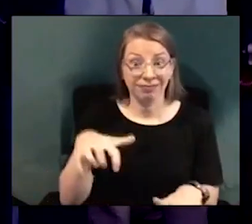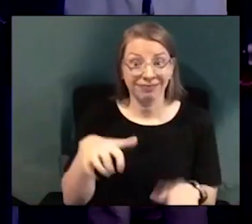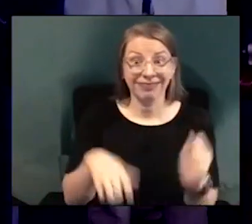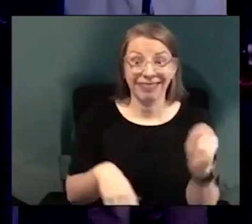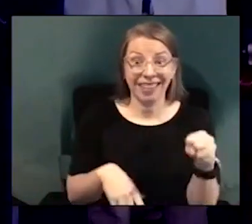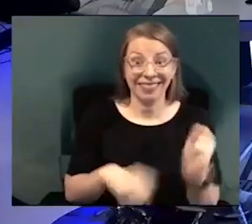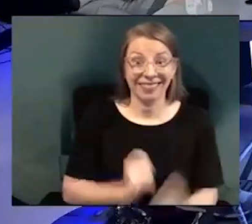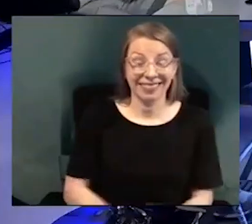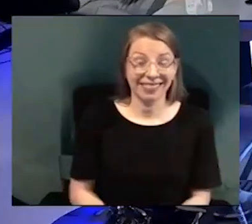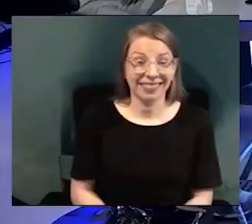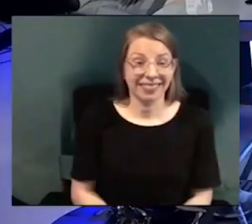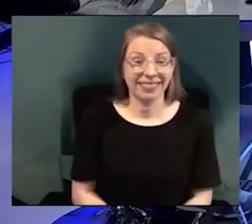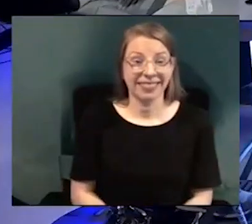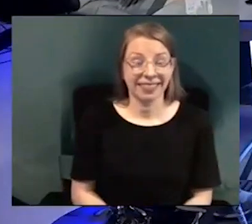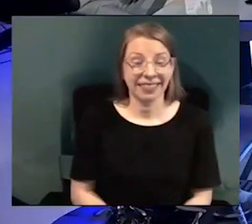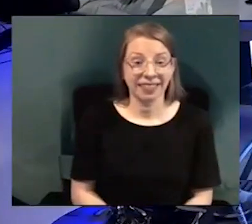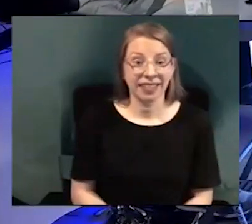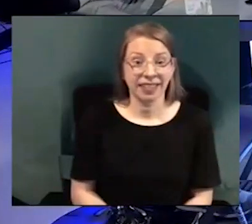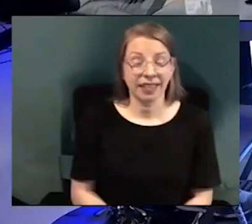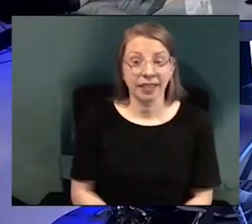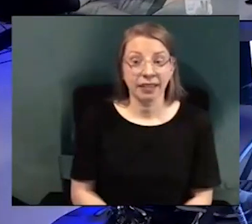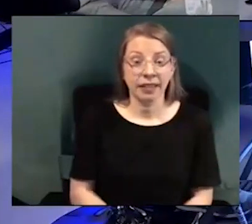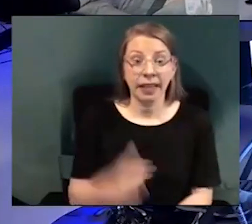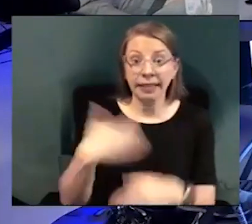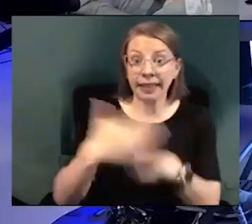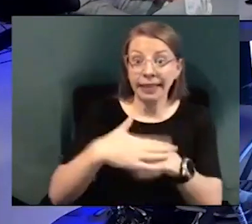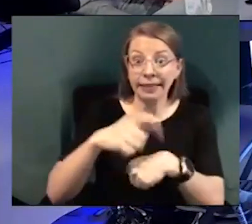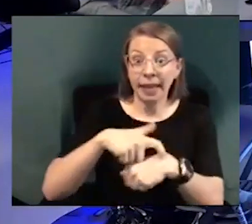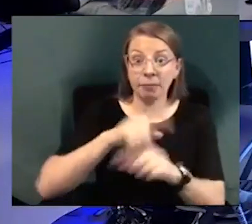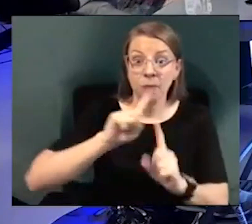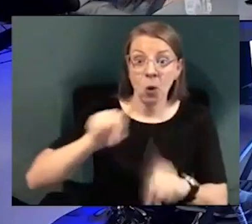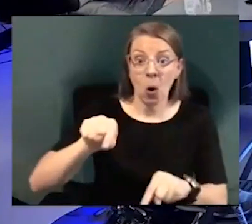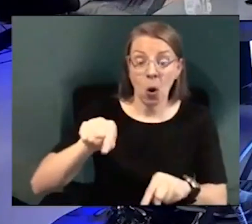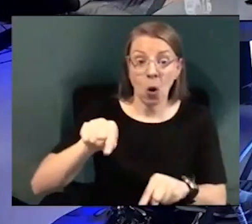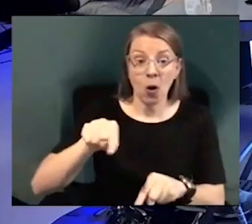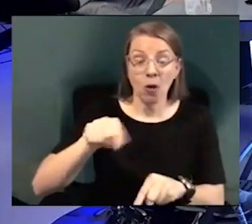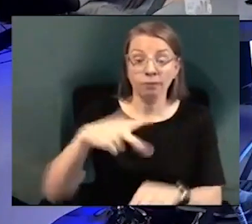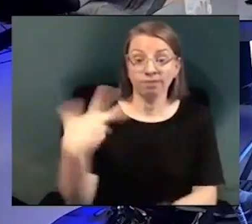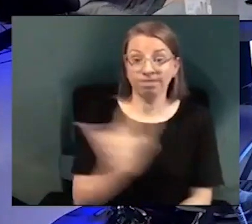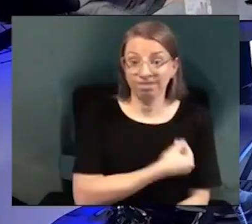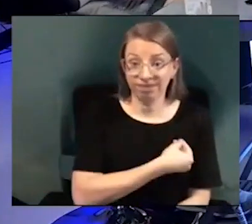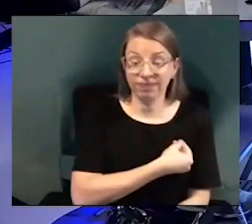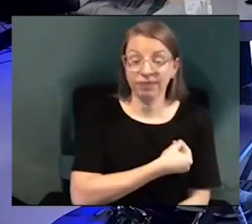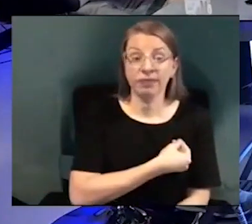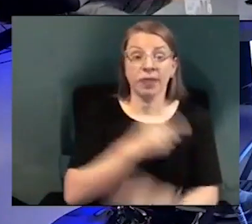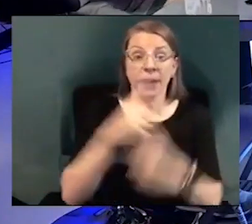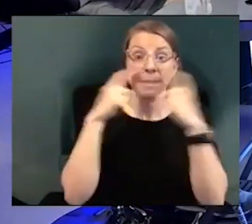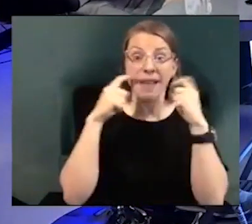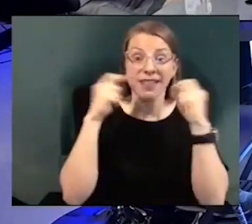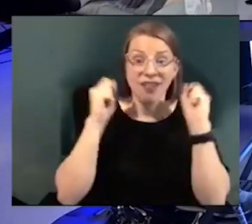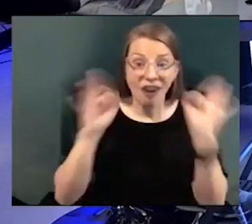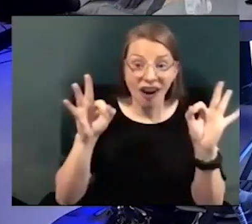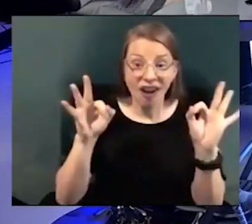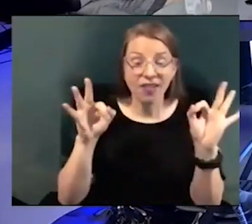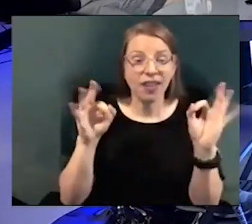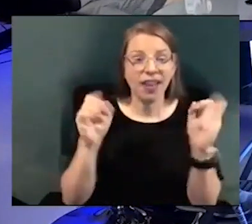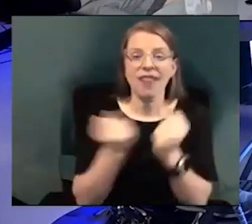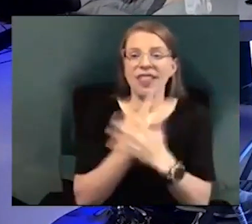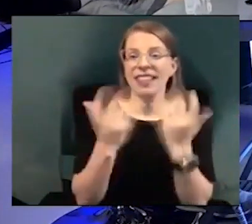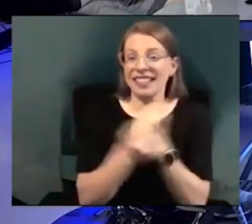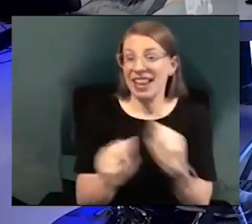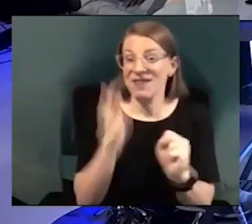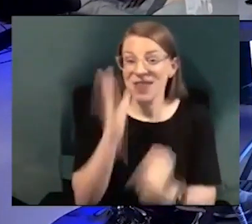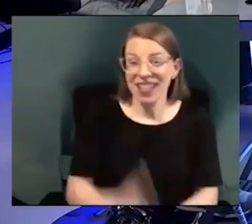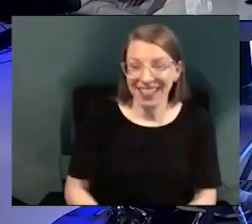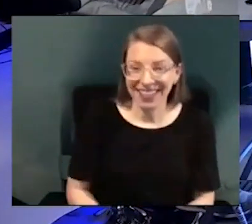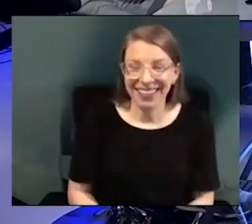very good. surprised. That's good. Well, just think, next time you get to go, you'll have been vaccinated. You can have your mask off. Things will be so safe. That'd be great, right? Yeah. All